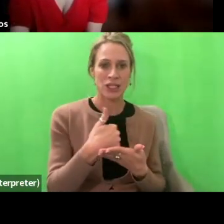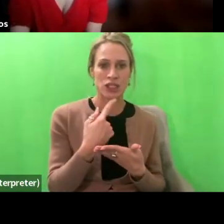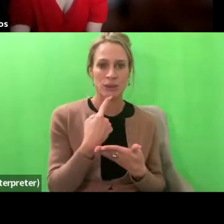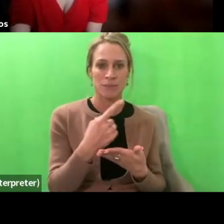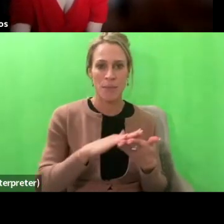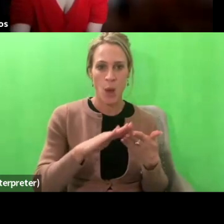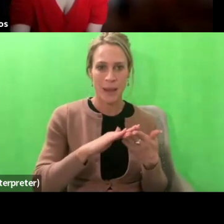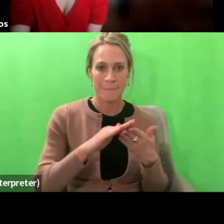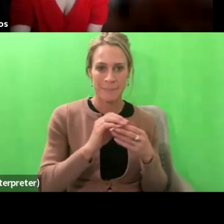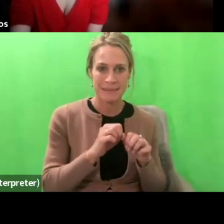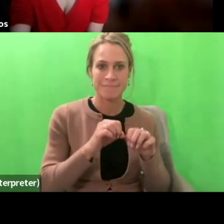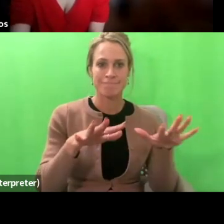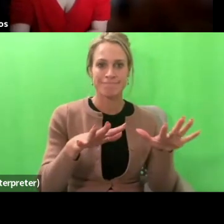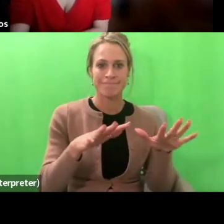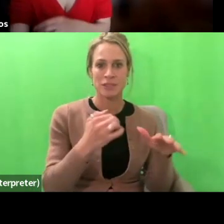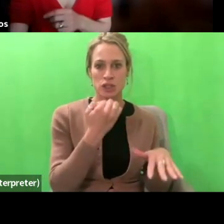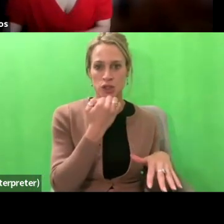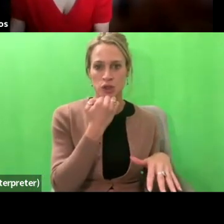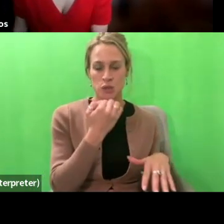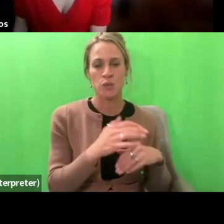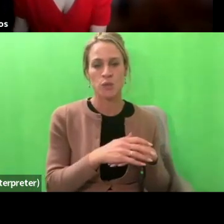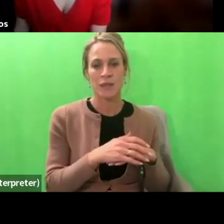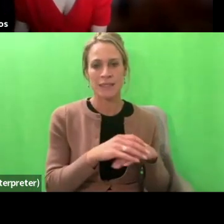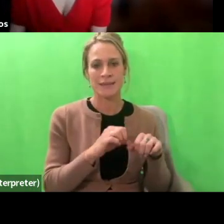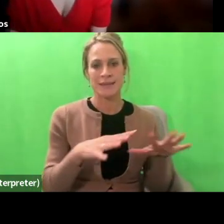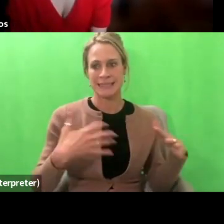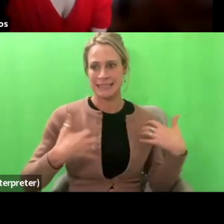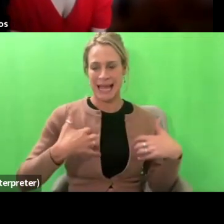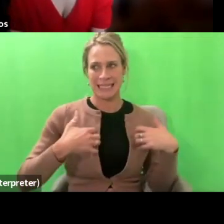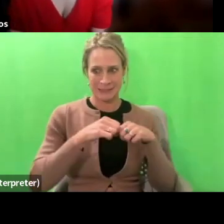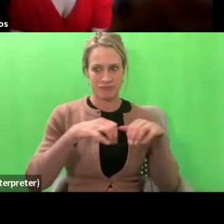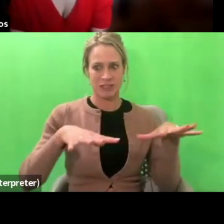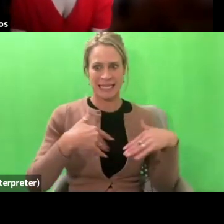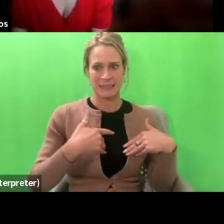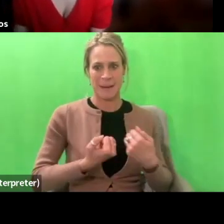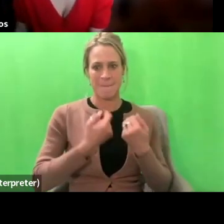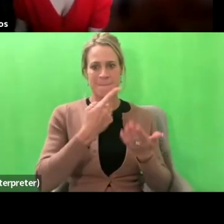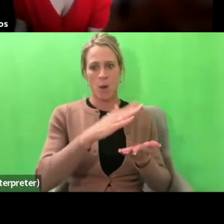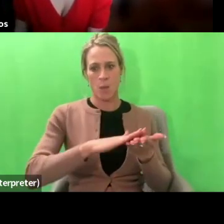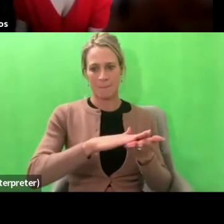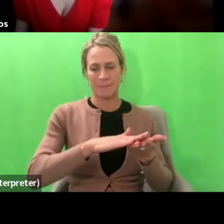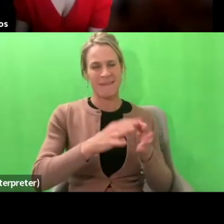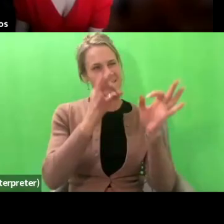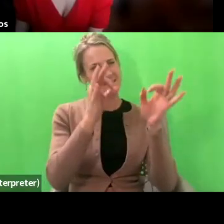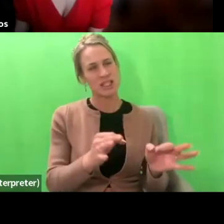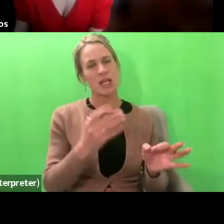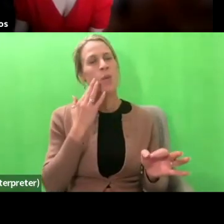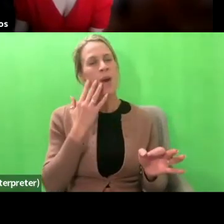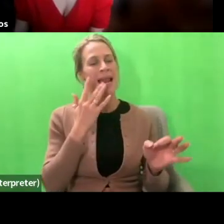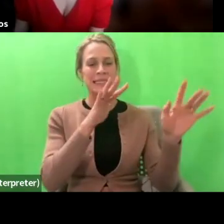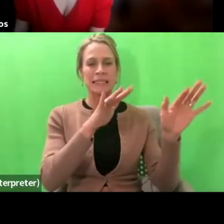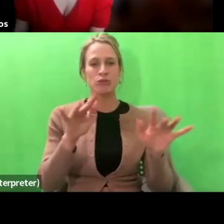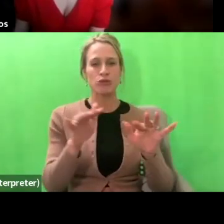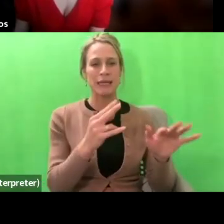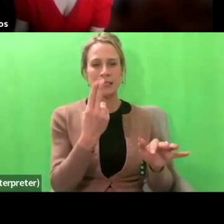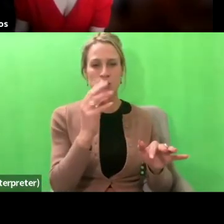is due out from Omnidon. I'm super excited. It's going to be officially out in the spring of 2026,